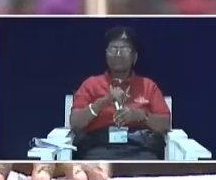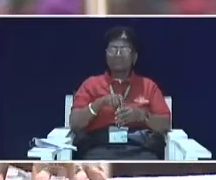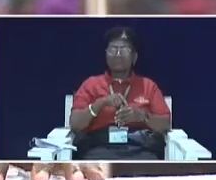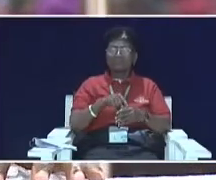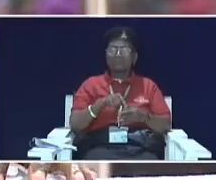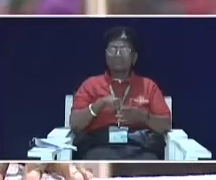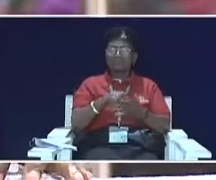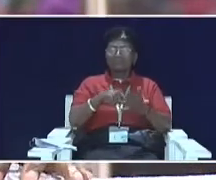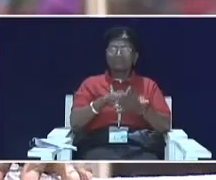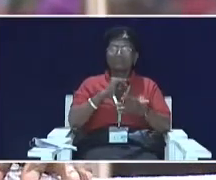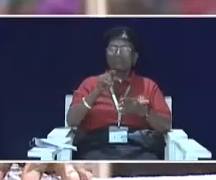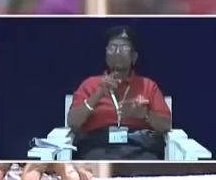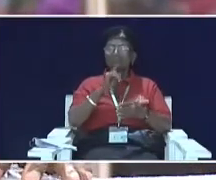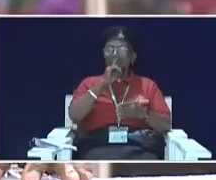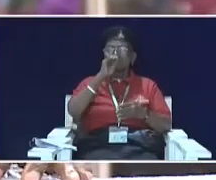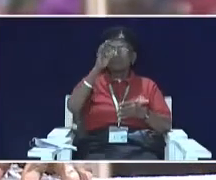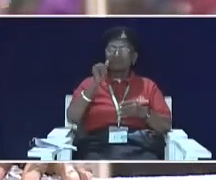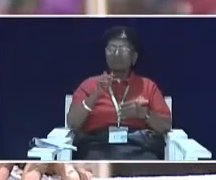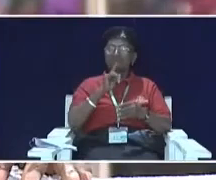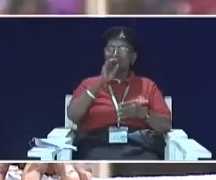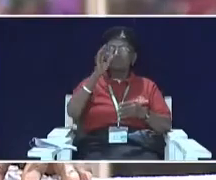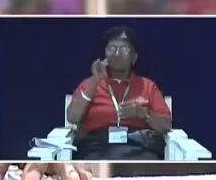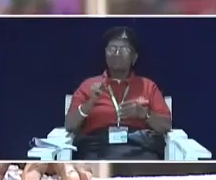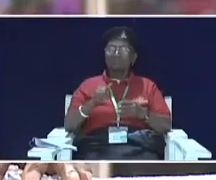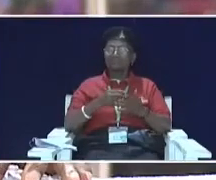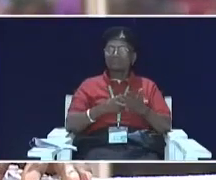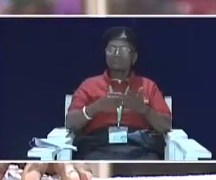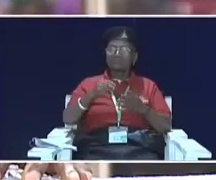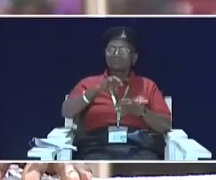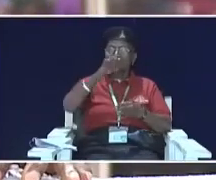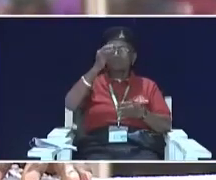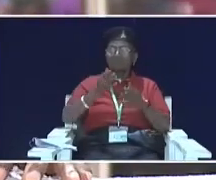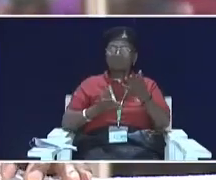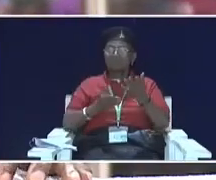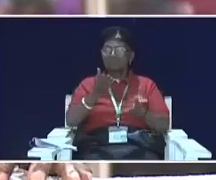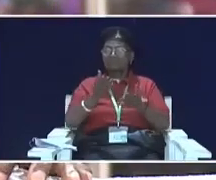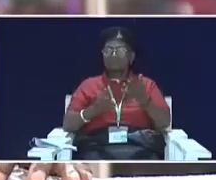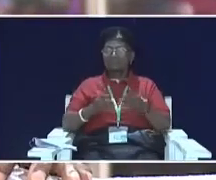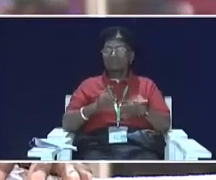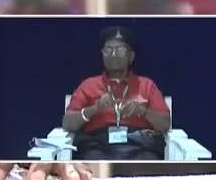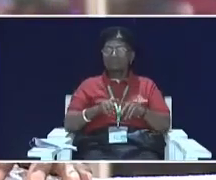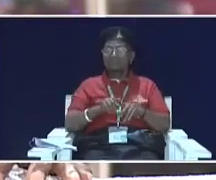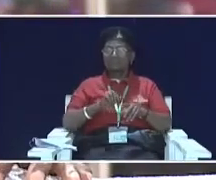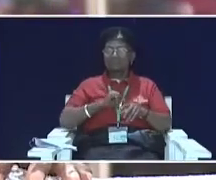So I'm going to give those of you who are not yet saved,